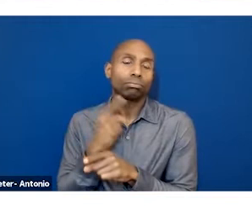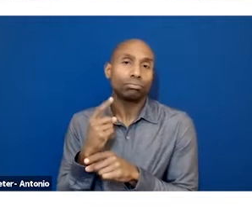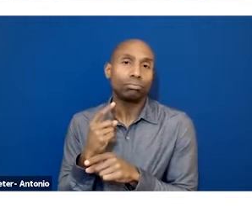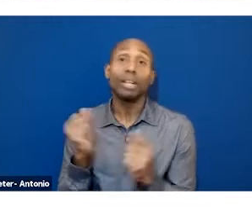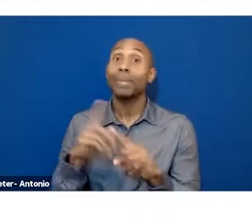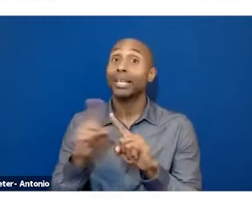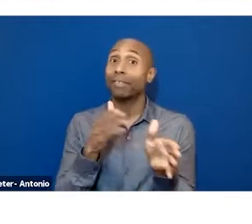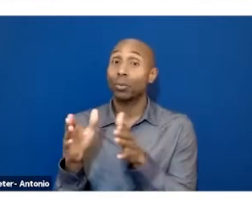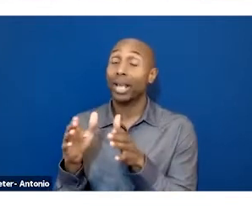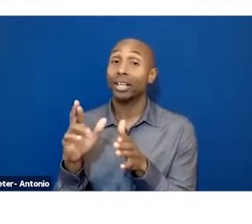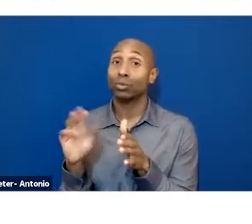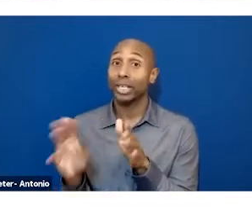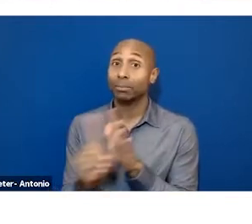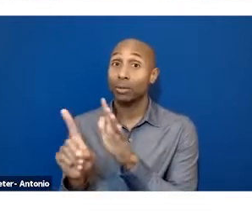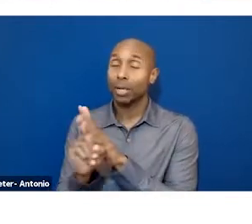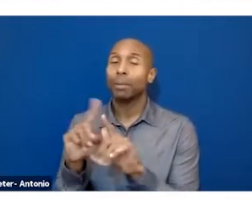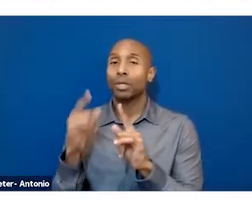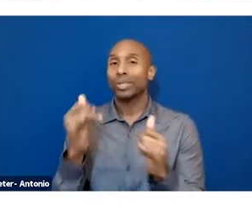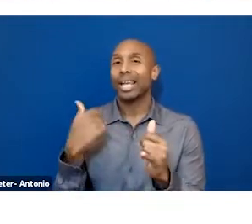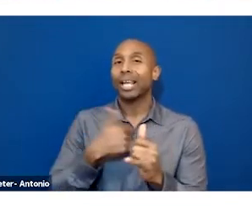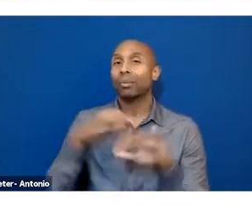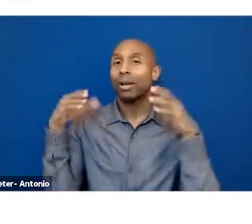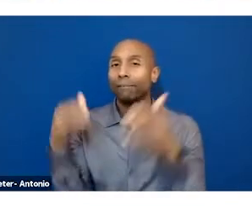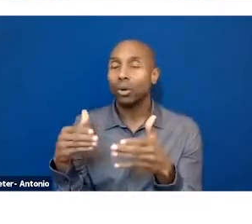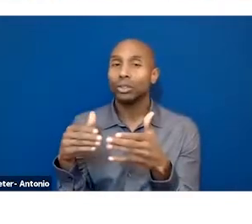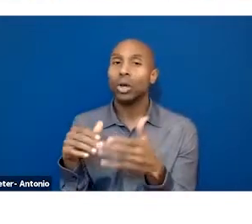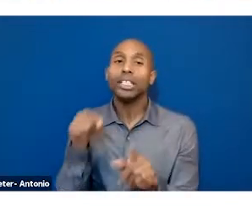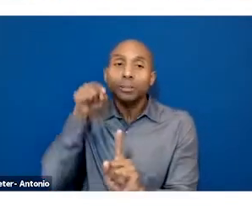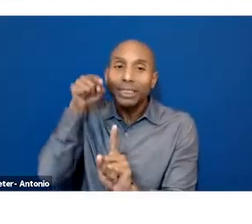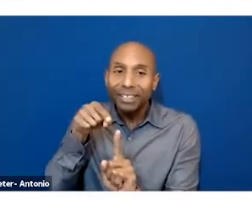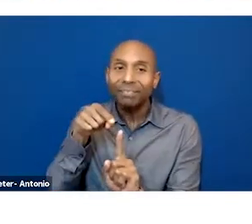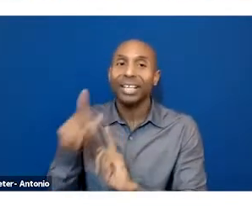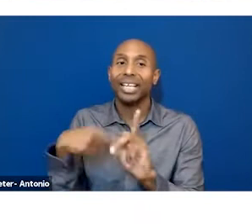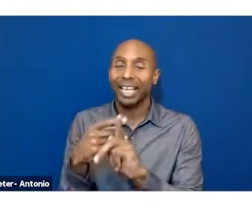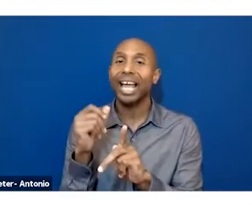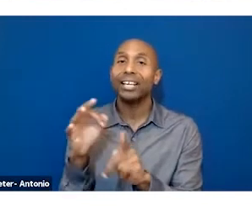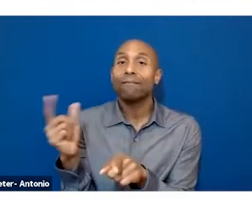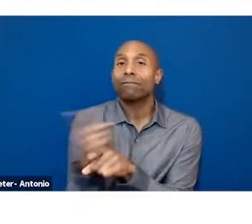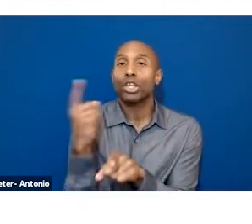going to be on these forms of fashion's mundane racism that you see on the screen here.